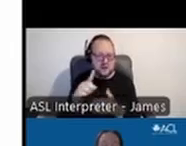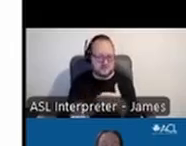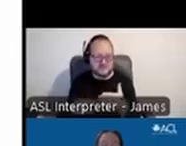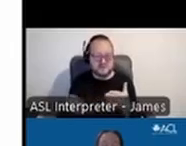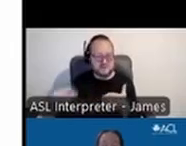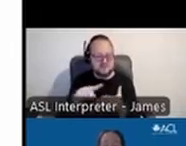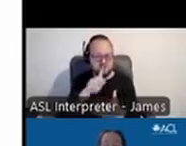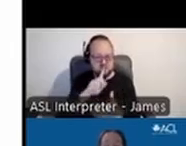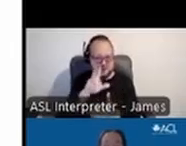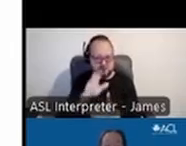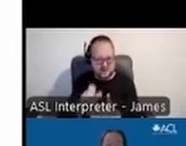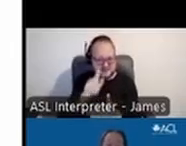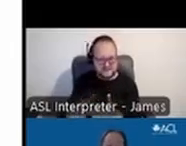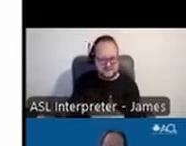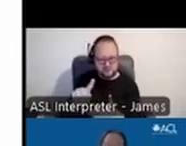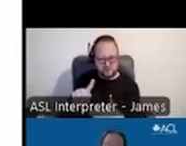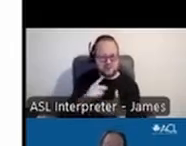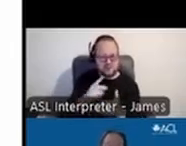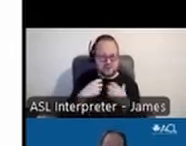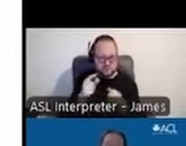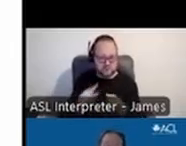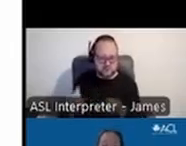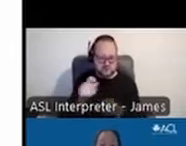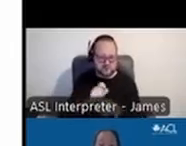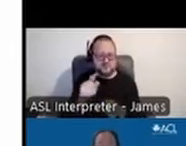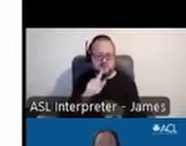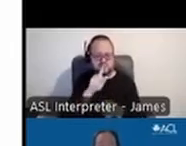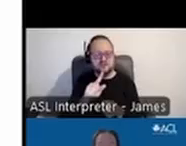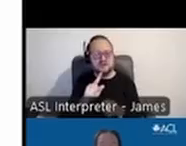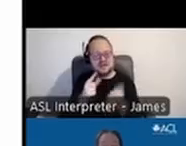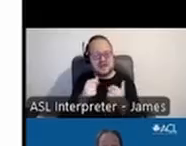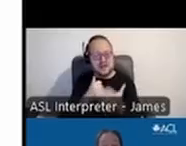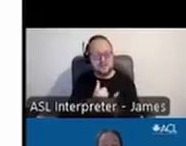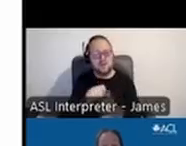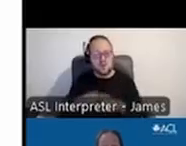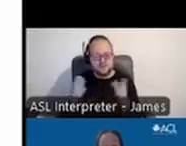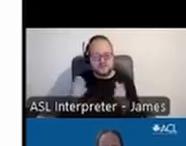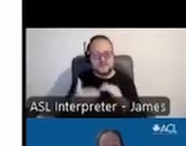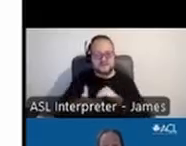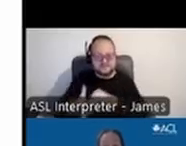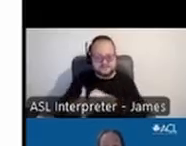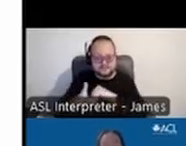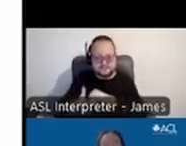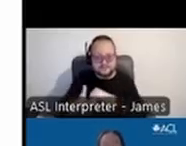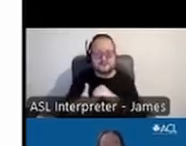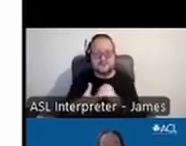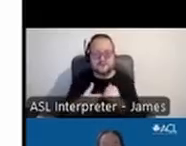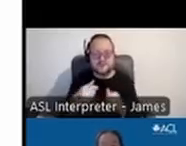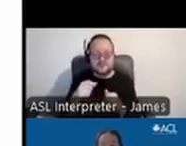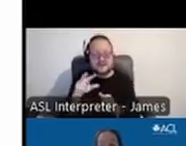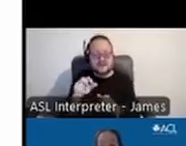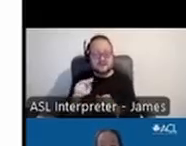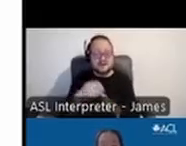an initial gateway for community-based organization healthcare partnerships, even prior to some more recent emphasis on